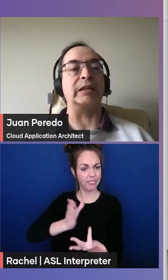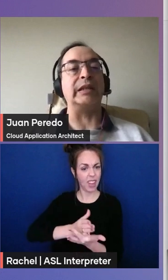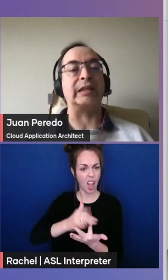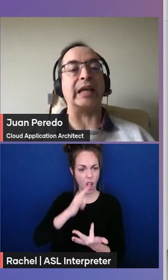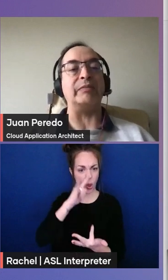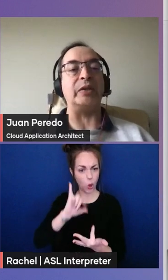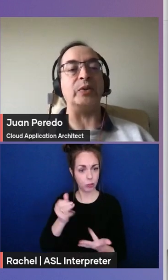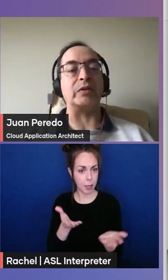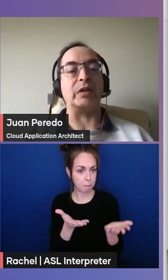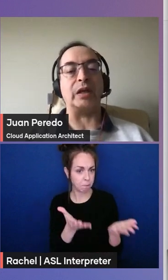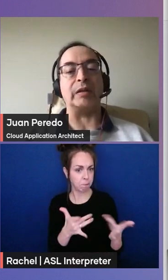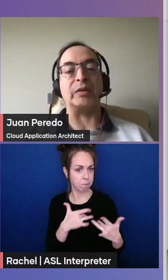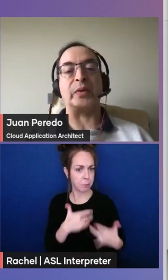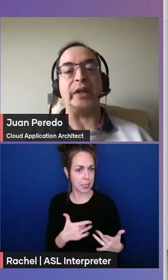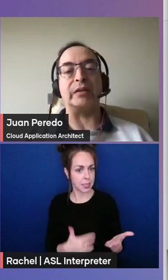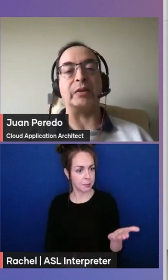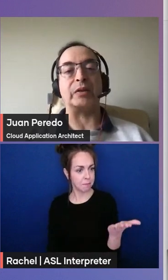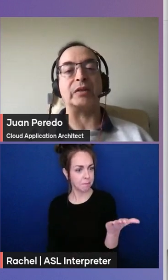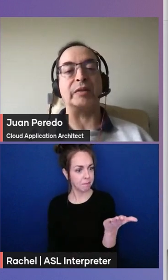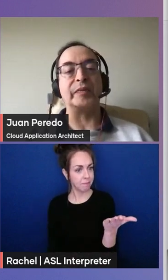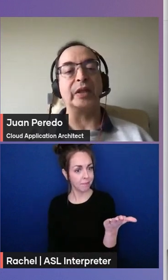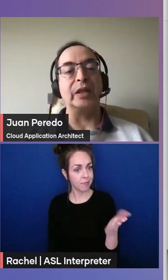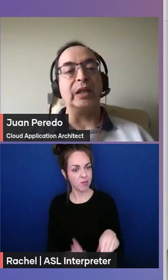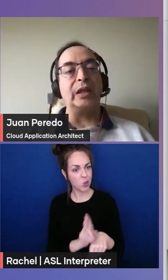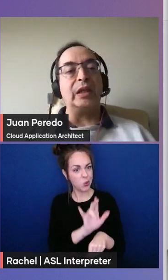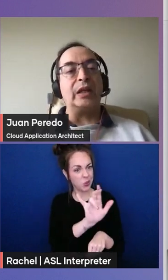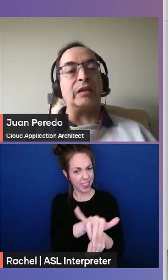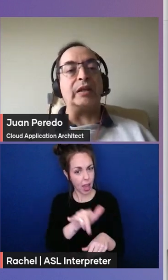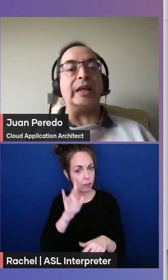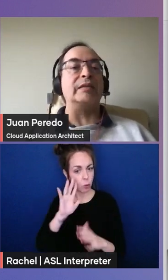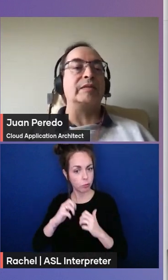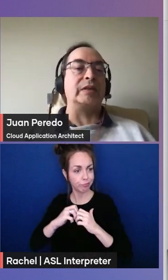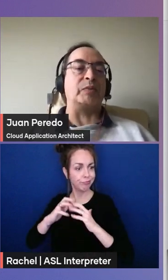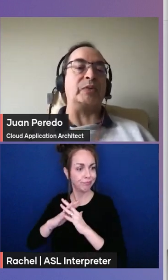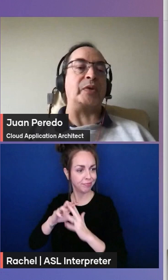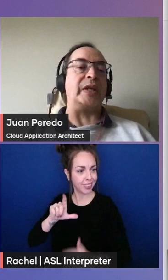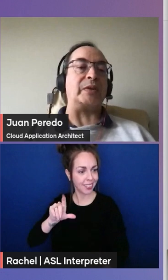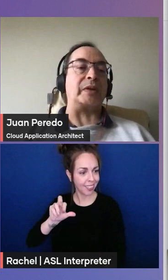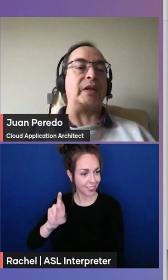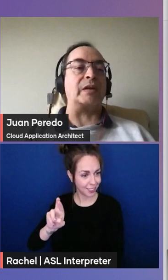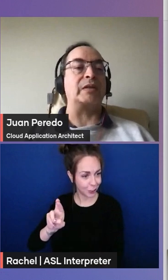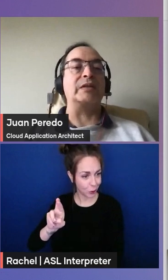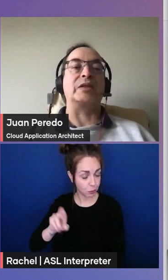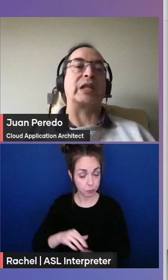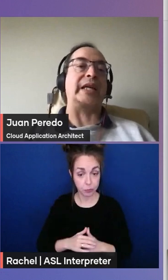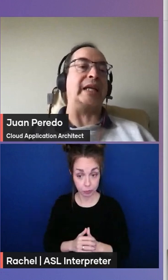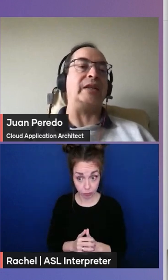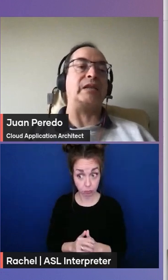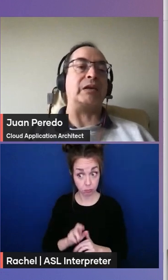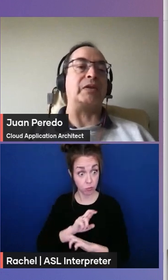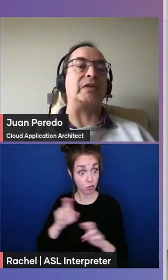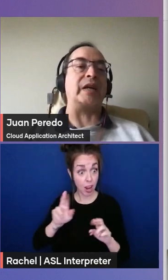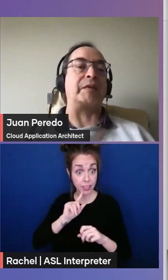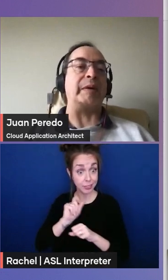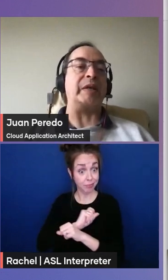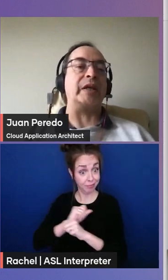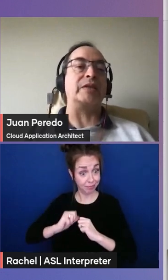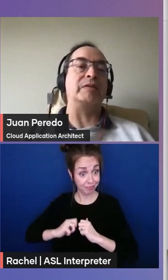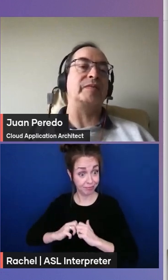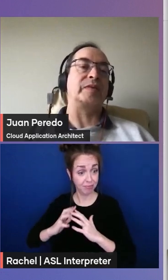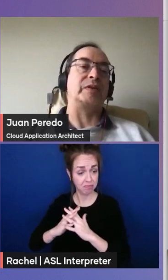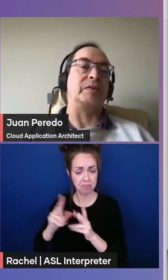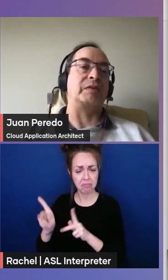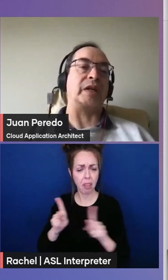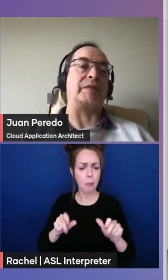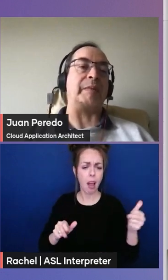that can be used to create your cluster. Then when we're ready to create a cluster, just like any other Terraform